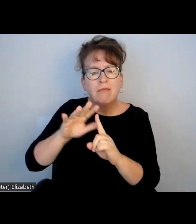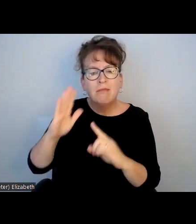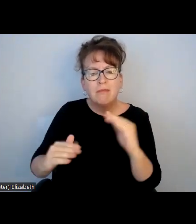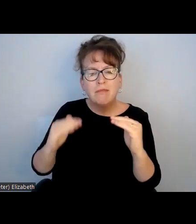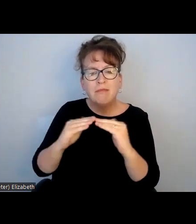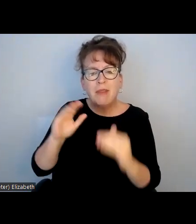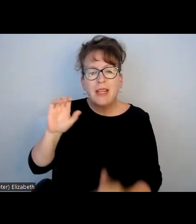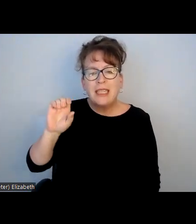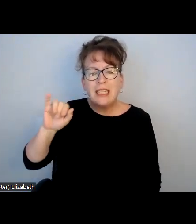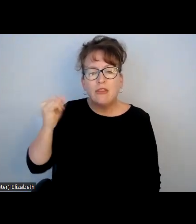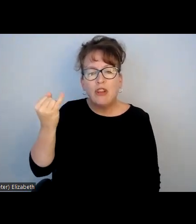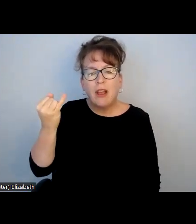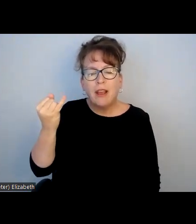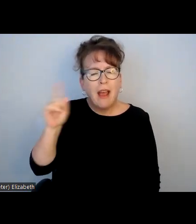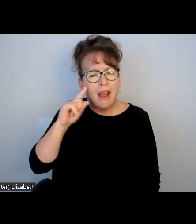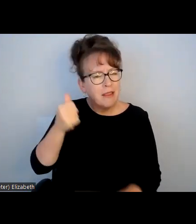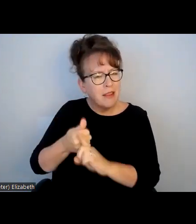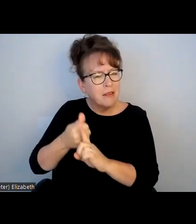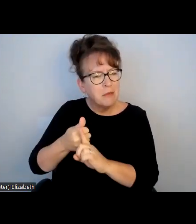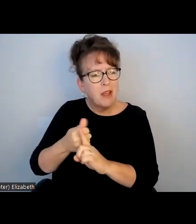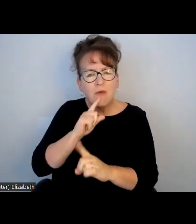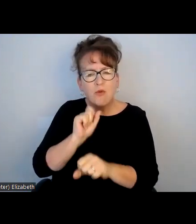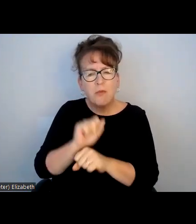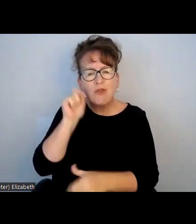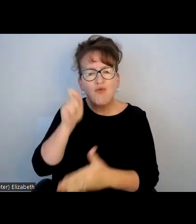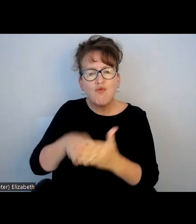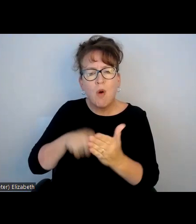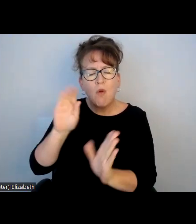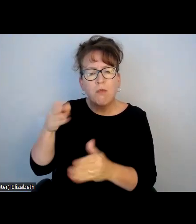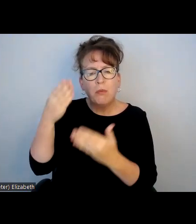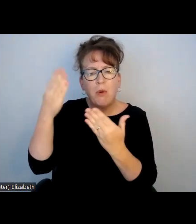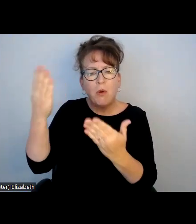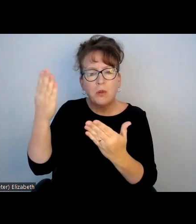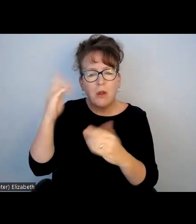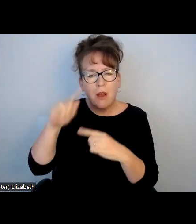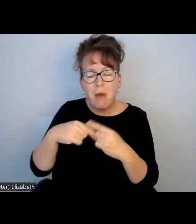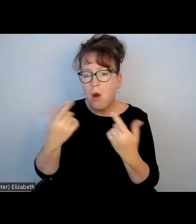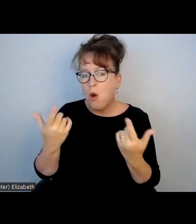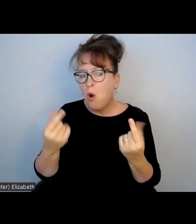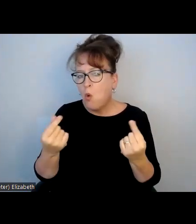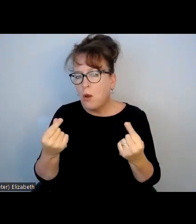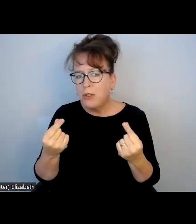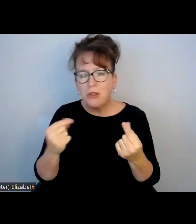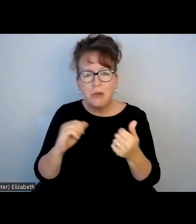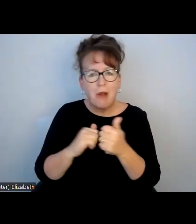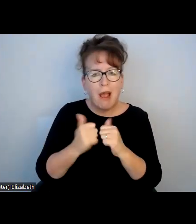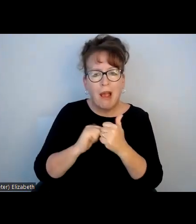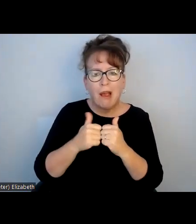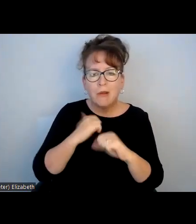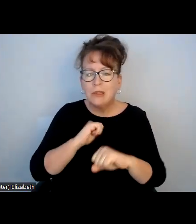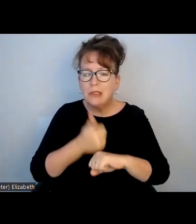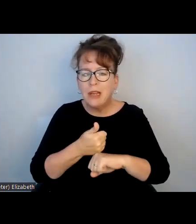a proposal of two options of what we should do in terms of moving ahead with the EJ definition. I